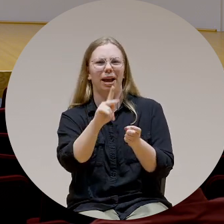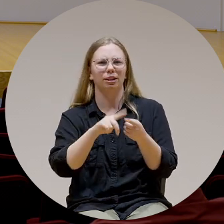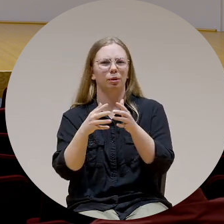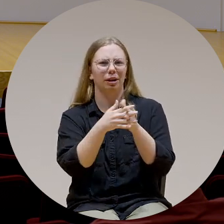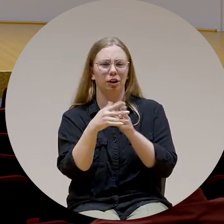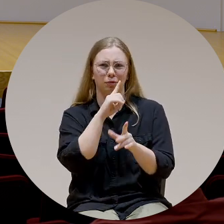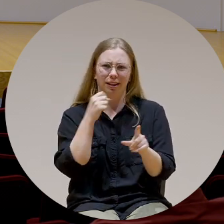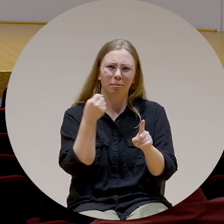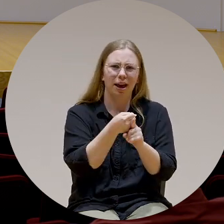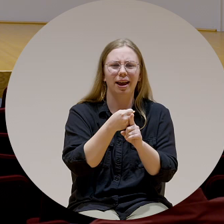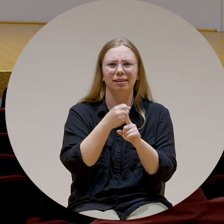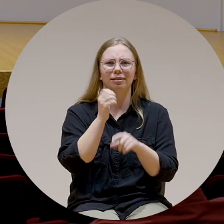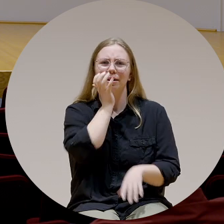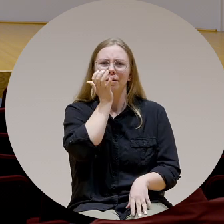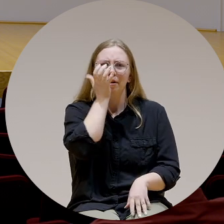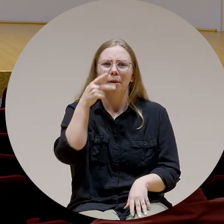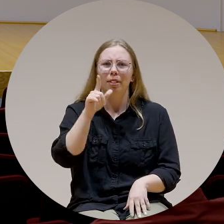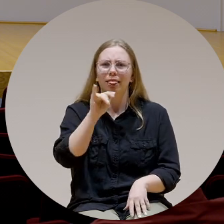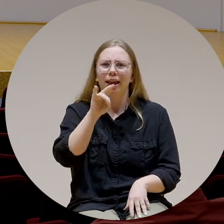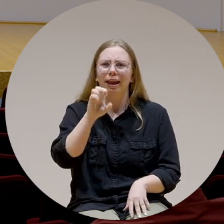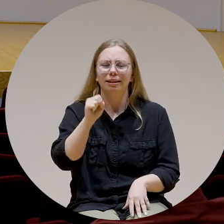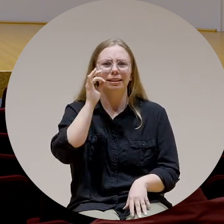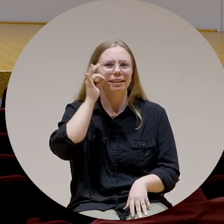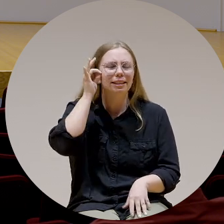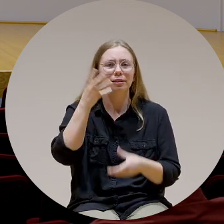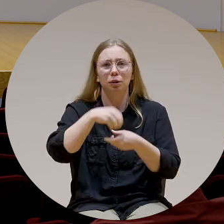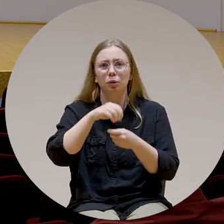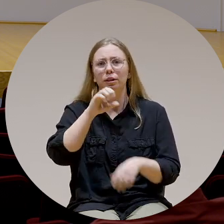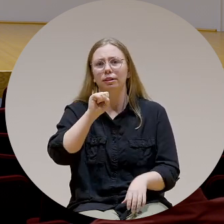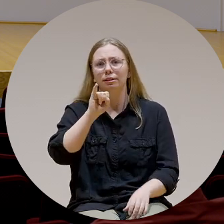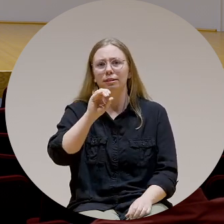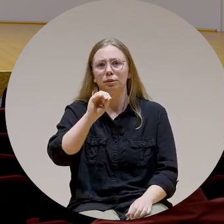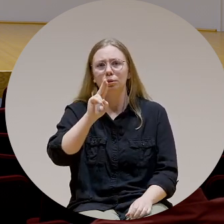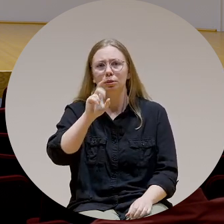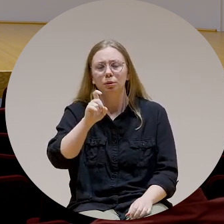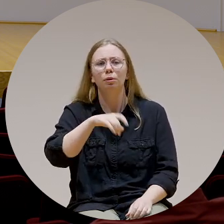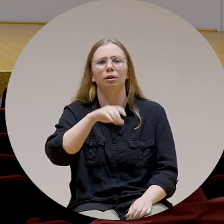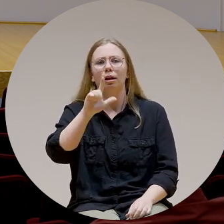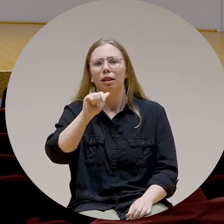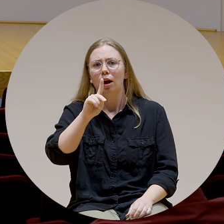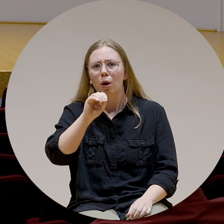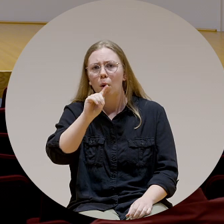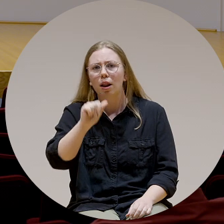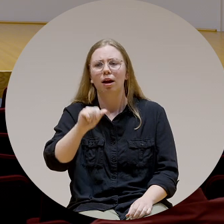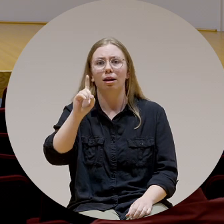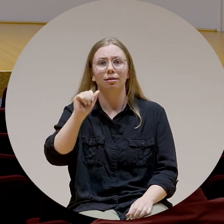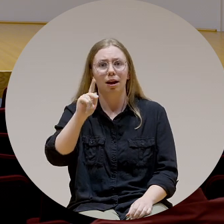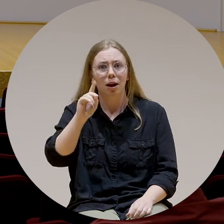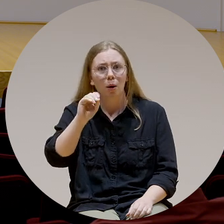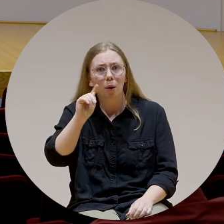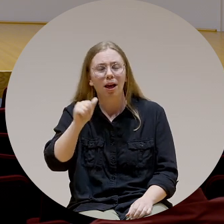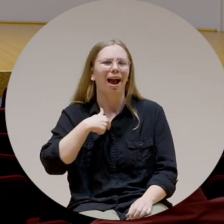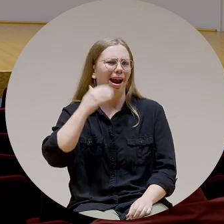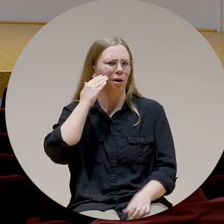and Lakota, Dakota, Nakota. I know there are World Heritage laws in place, and I don't